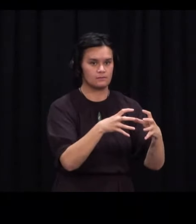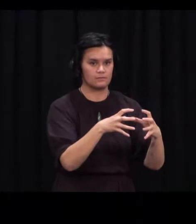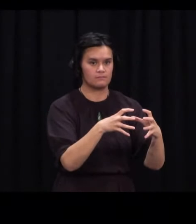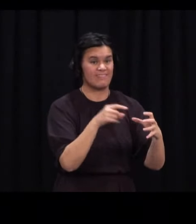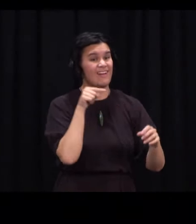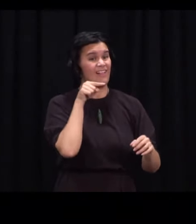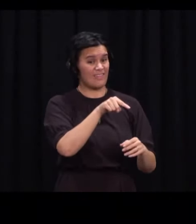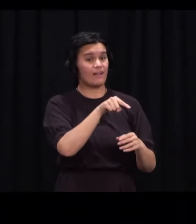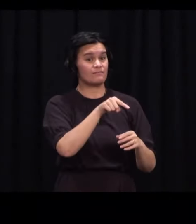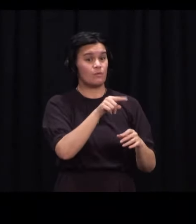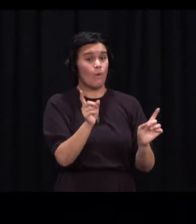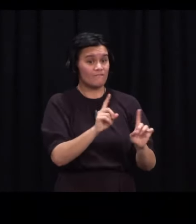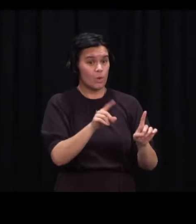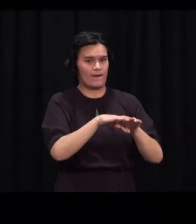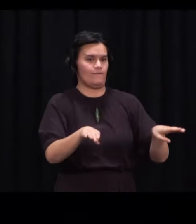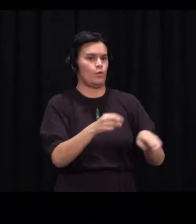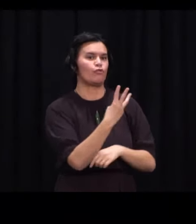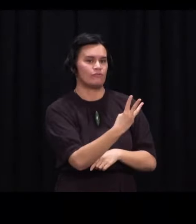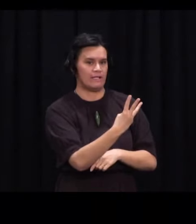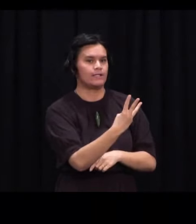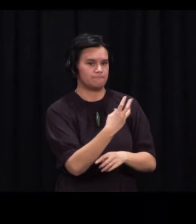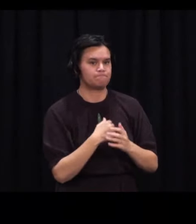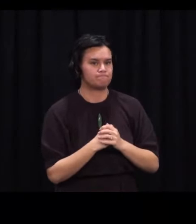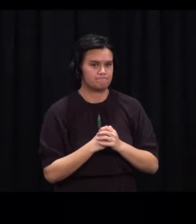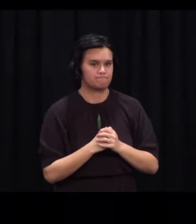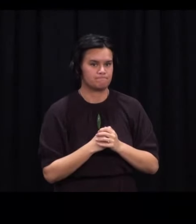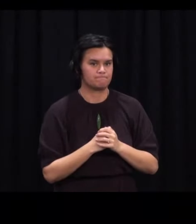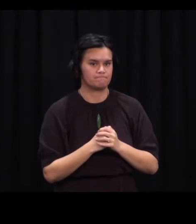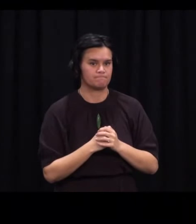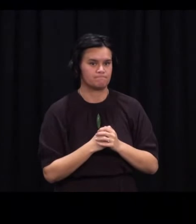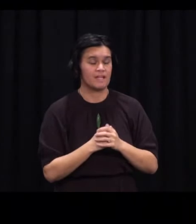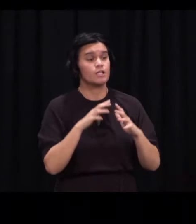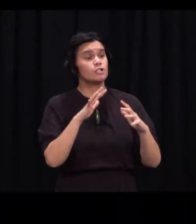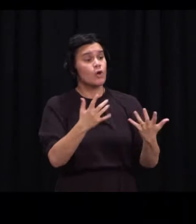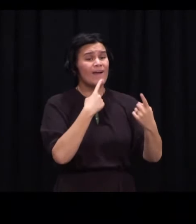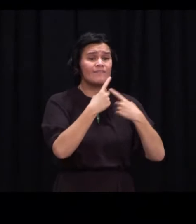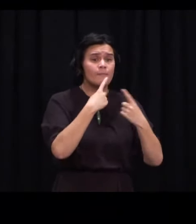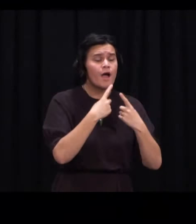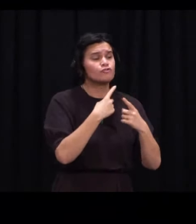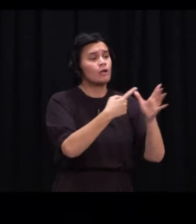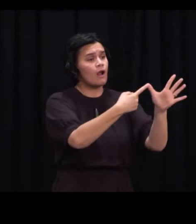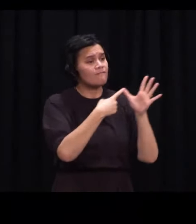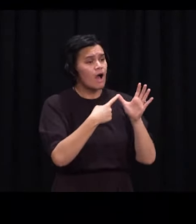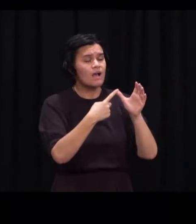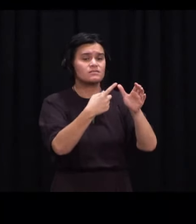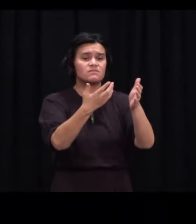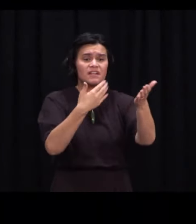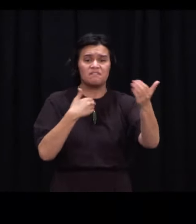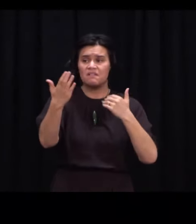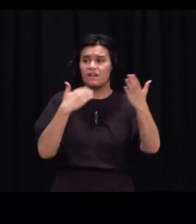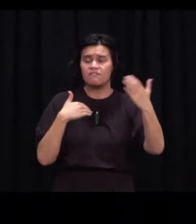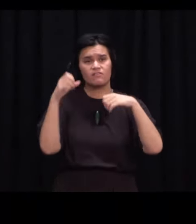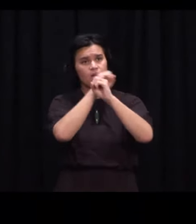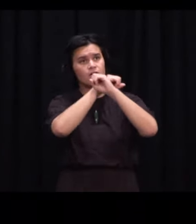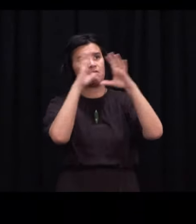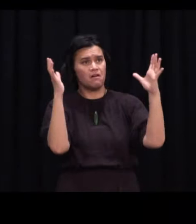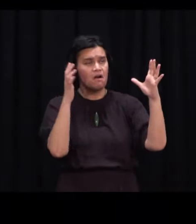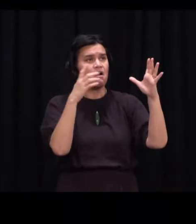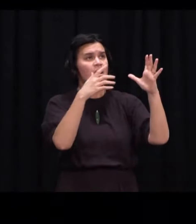level 3. These observations taken together has helped inform the advice of the Director General and Cabinet's decision